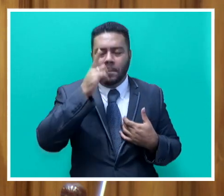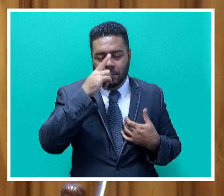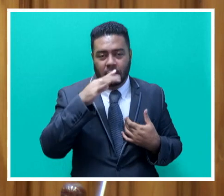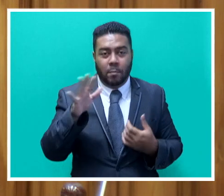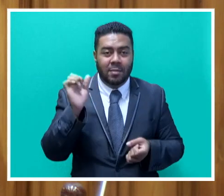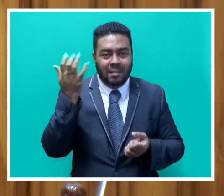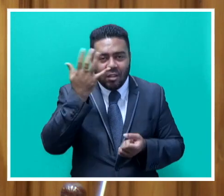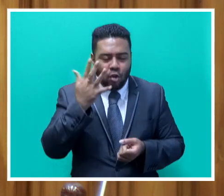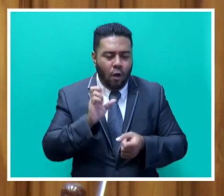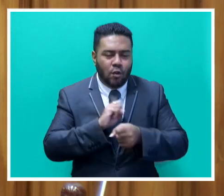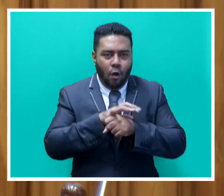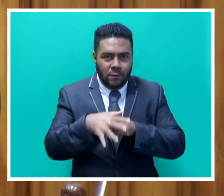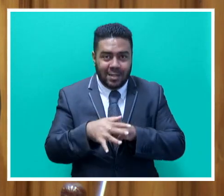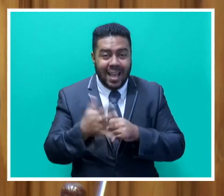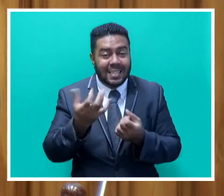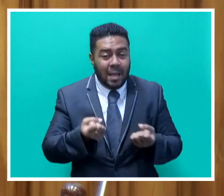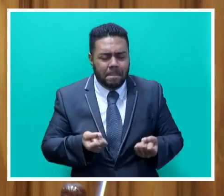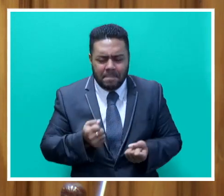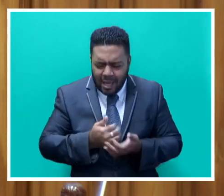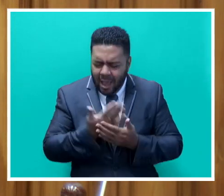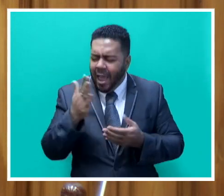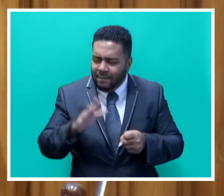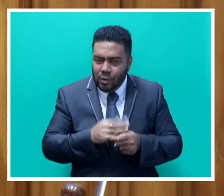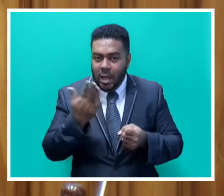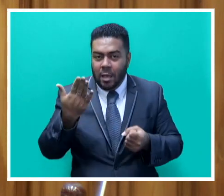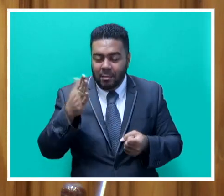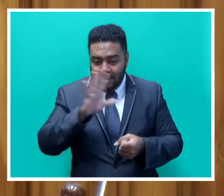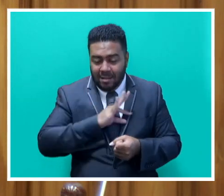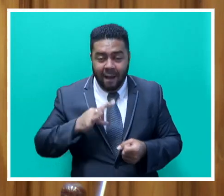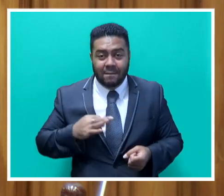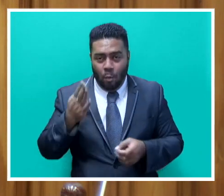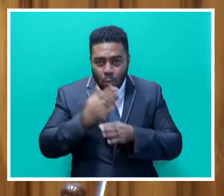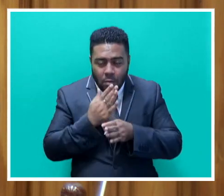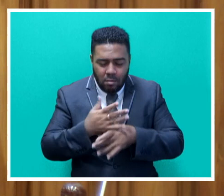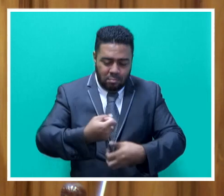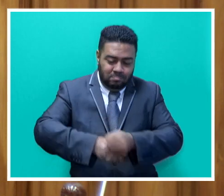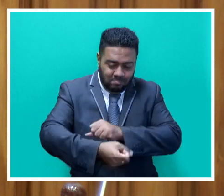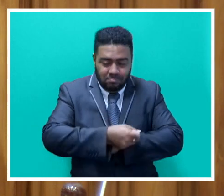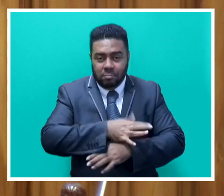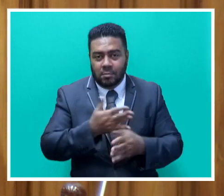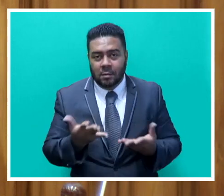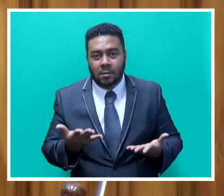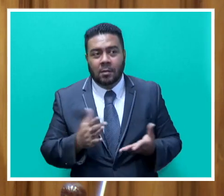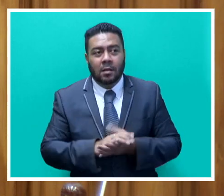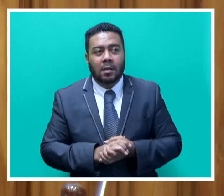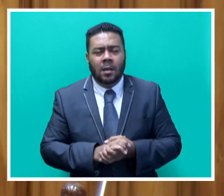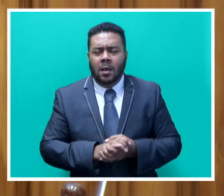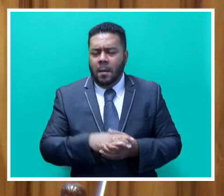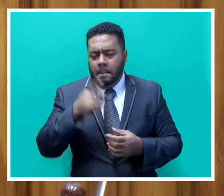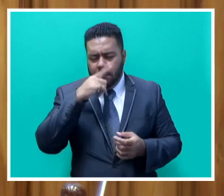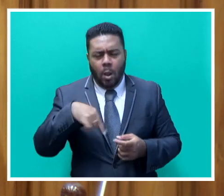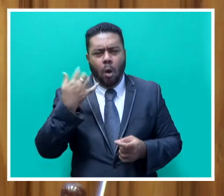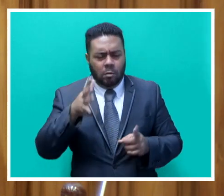COVID-19. As they make their daily sacrifices, they often face constant barrage of insult and mockery